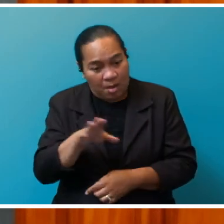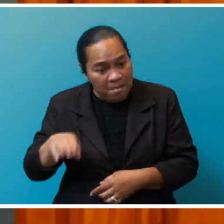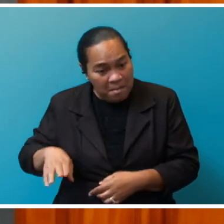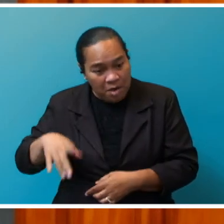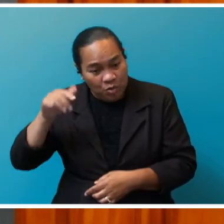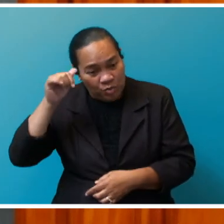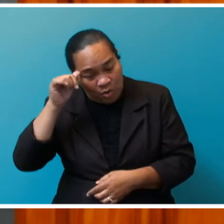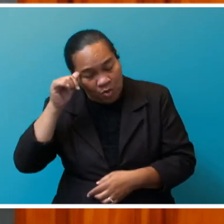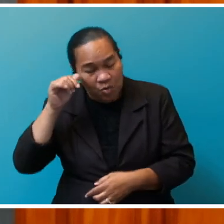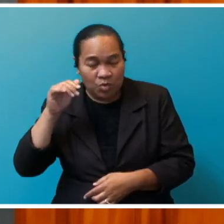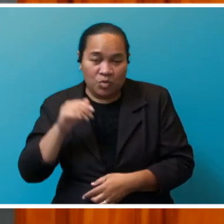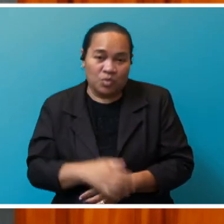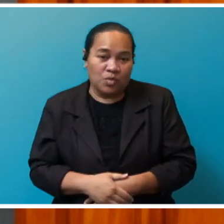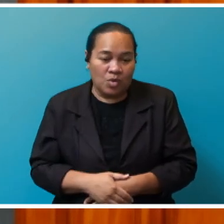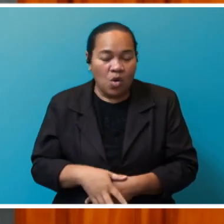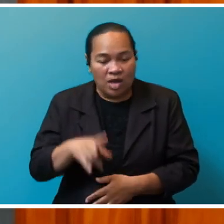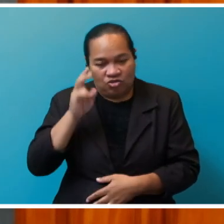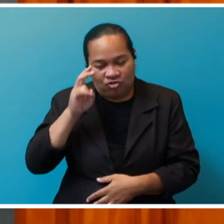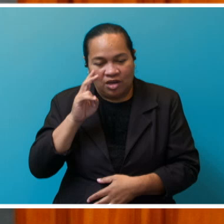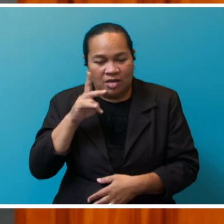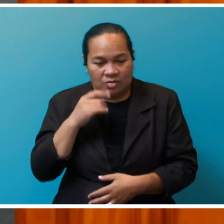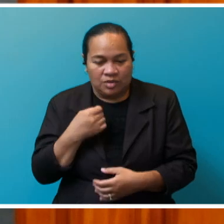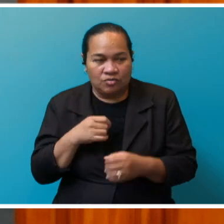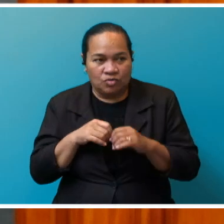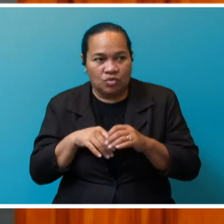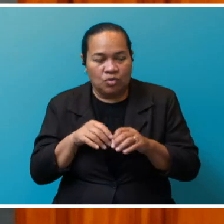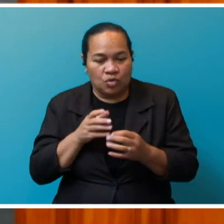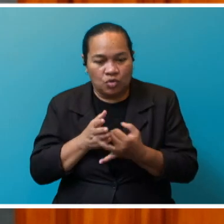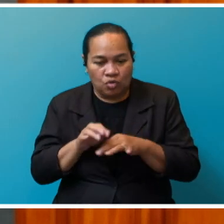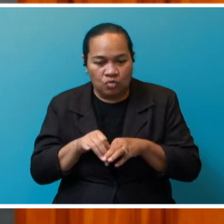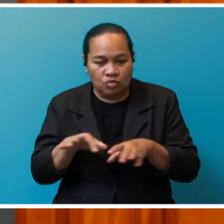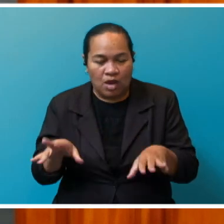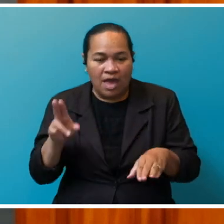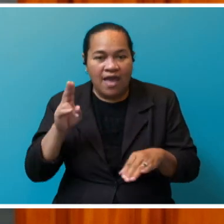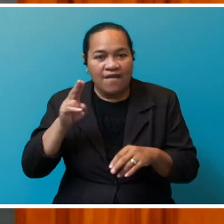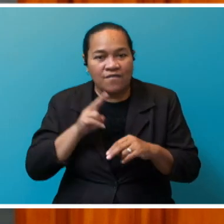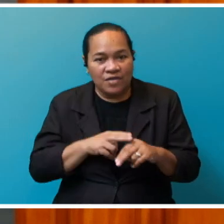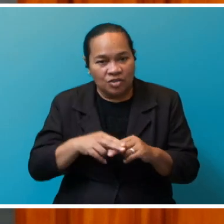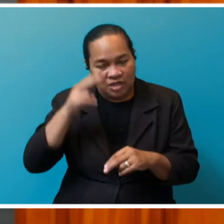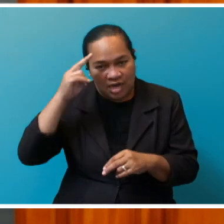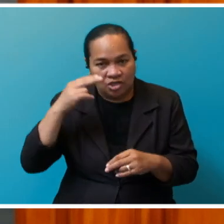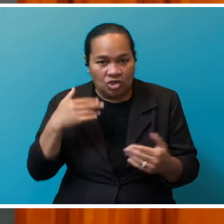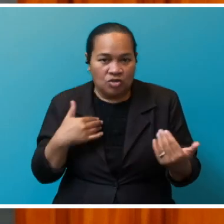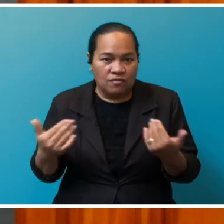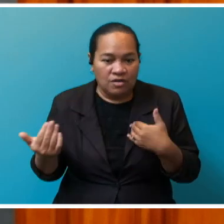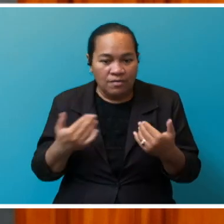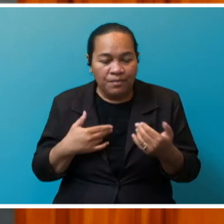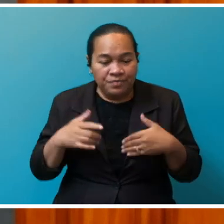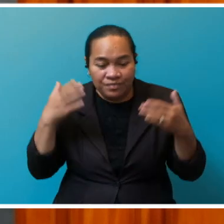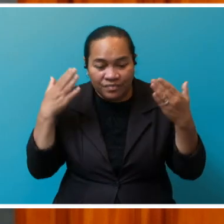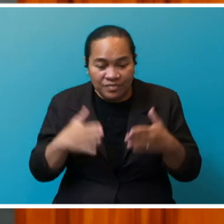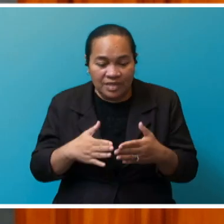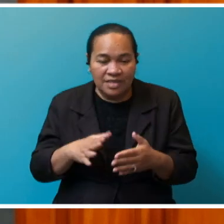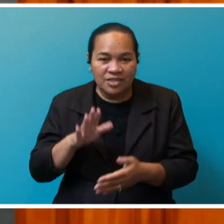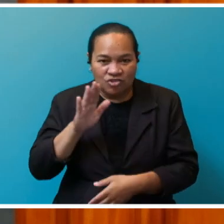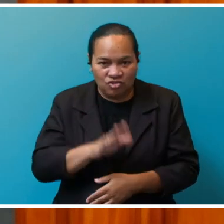Kumar. Training modules have been delivered through the Fiji National University, focusing on child-centered teaching